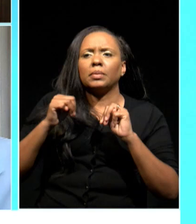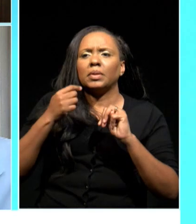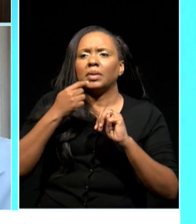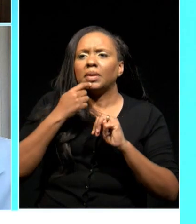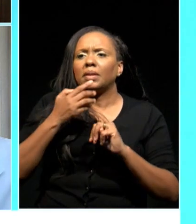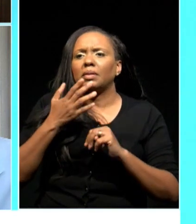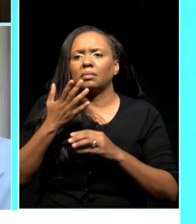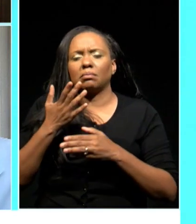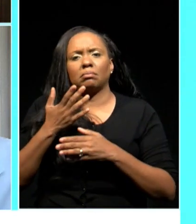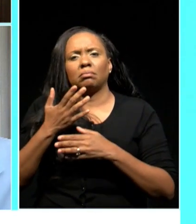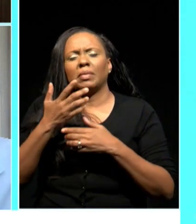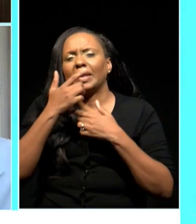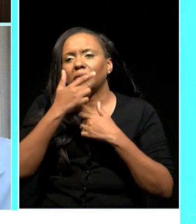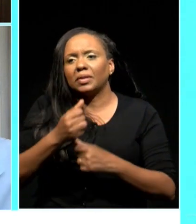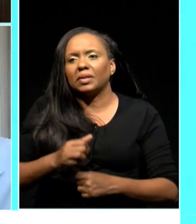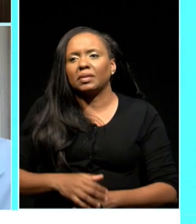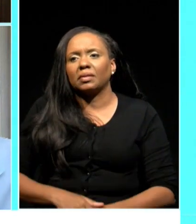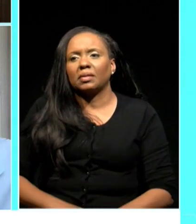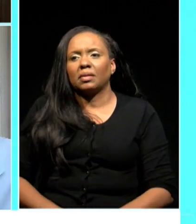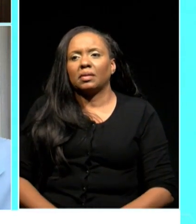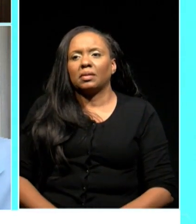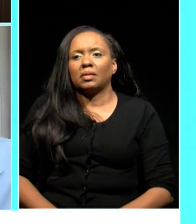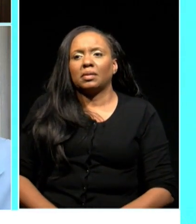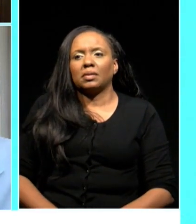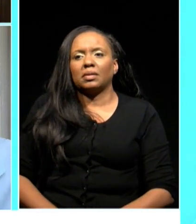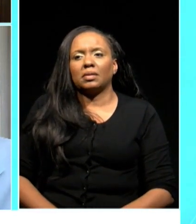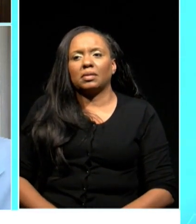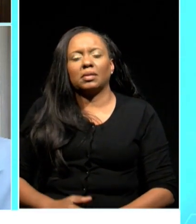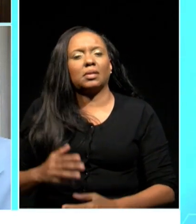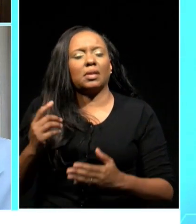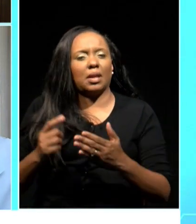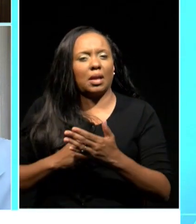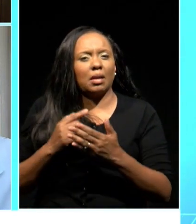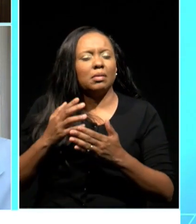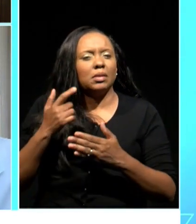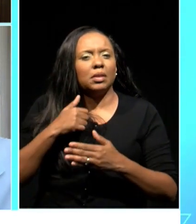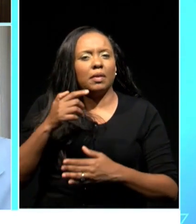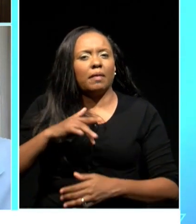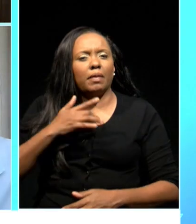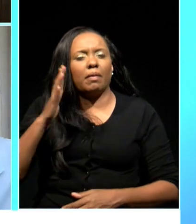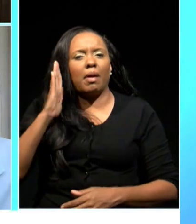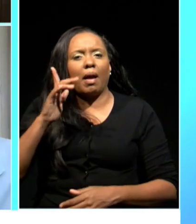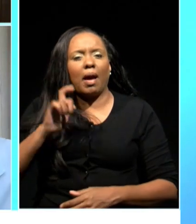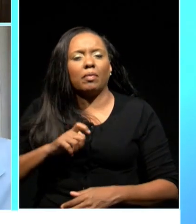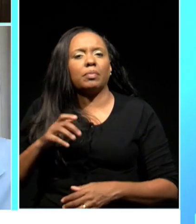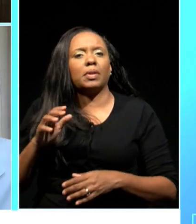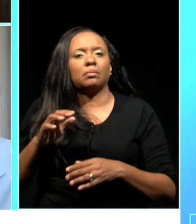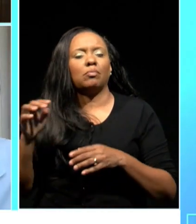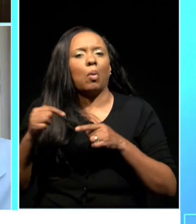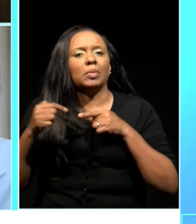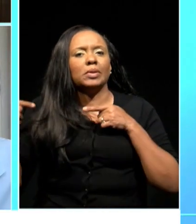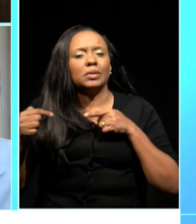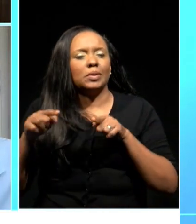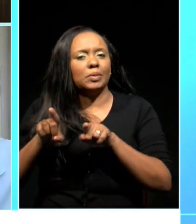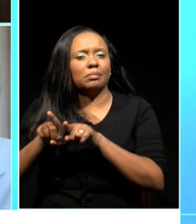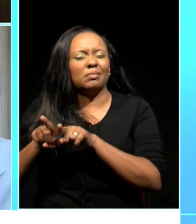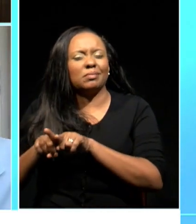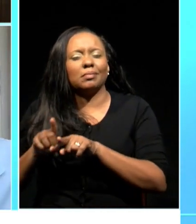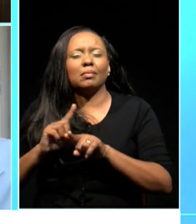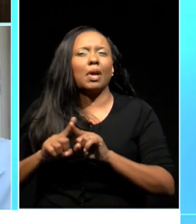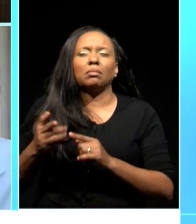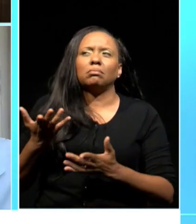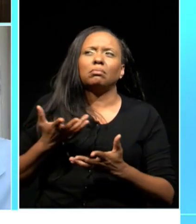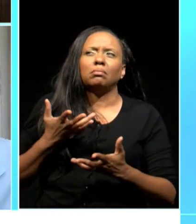will have to be the people's opposition. So I know that's going to raise a lot of talk. But what's next? What's the